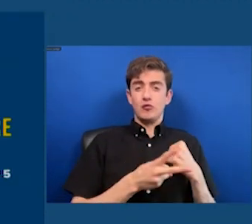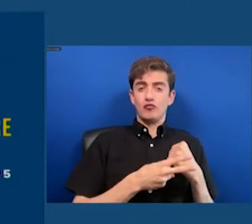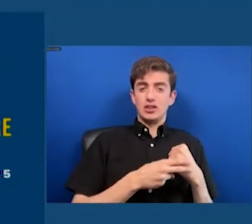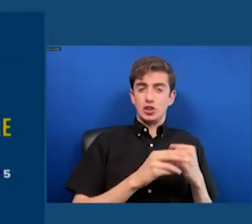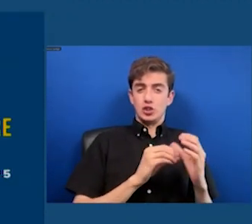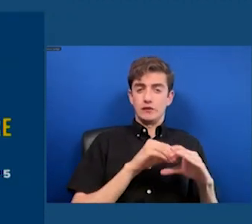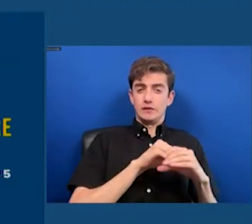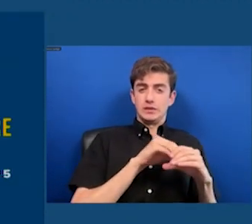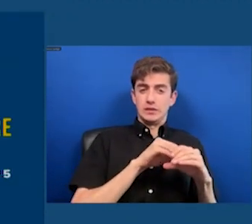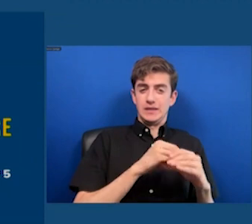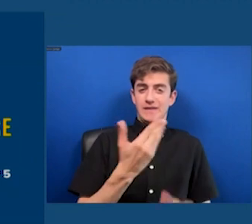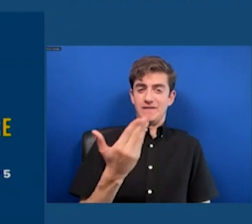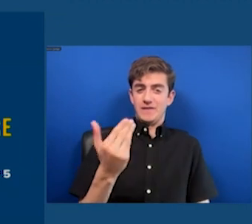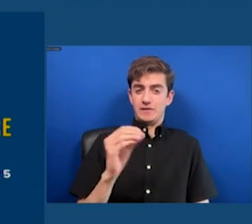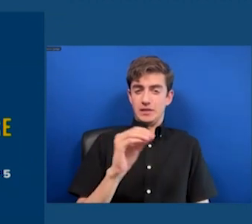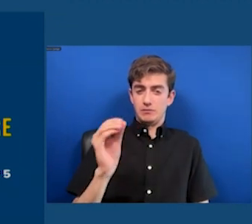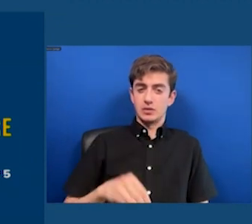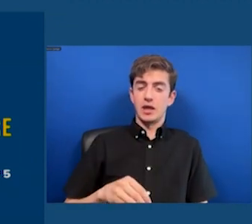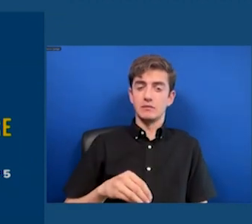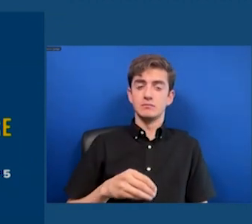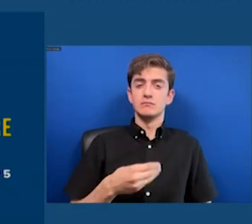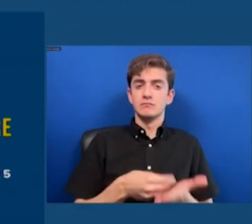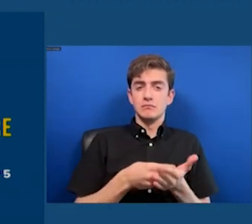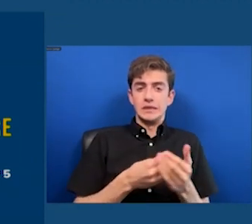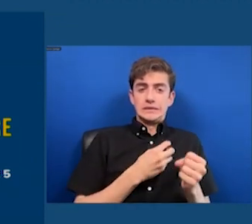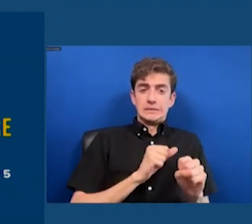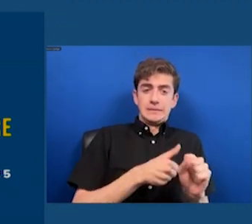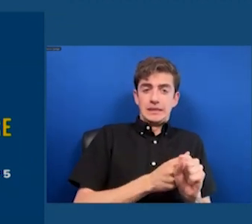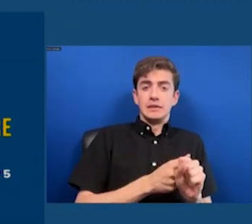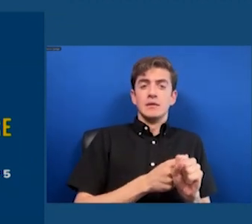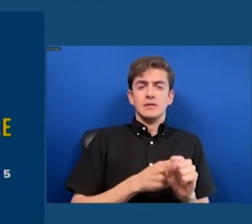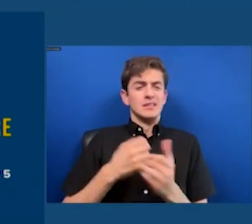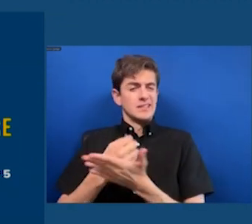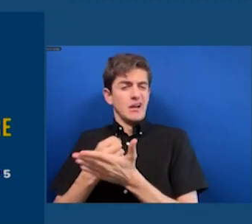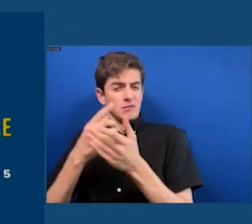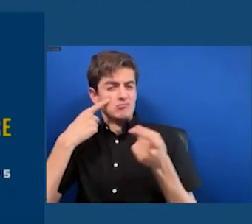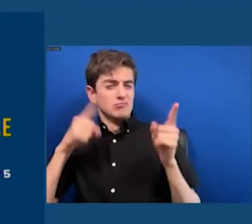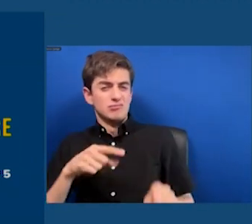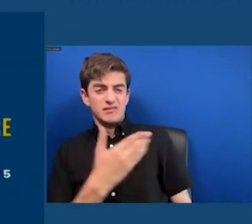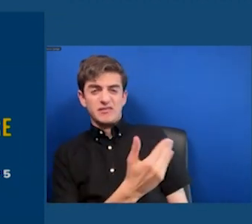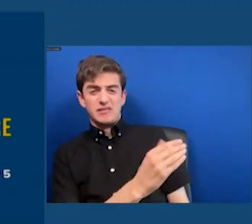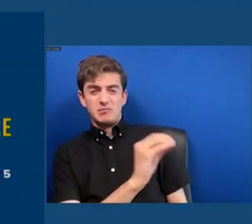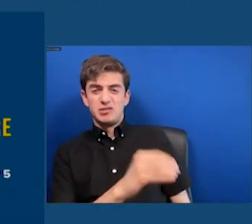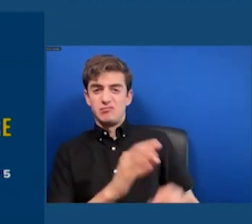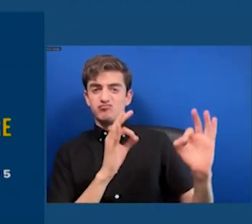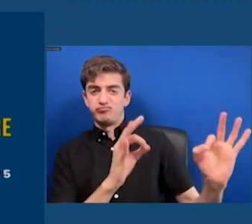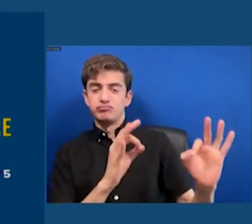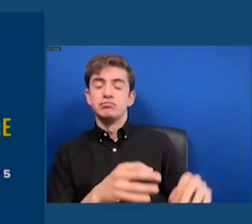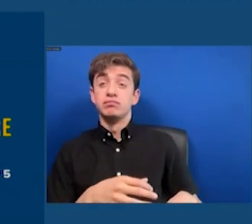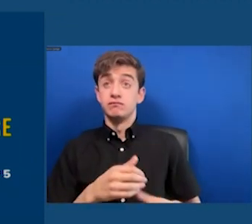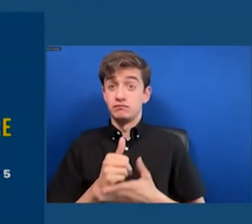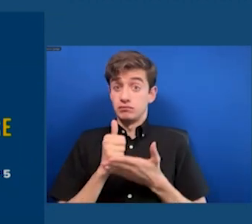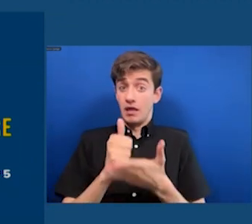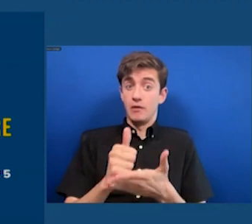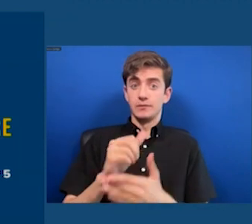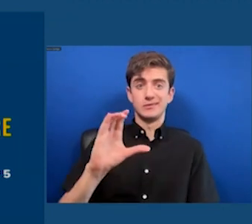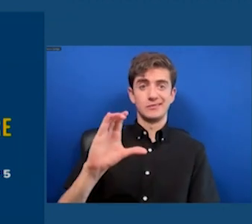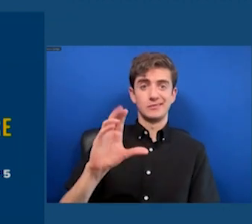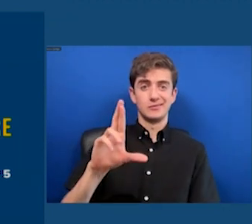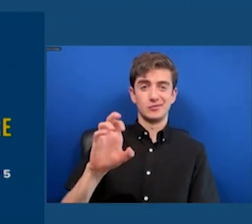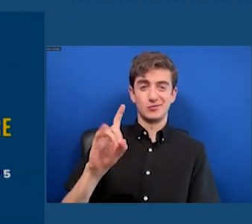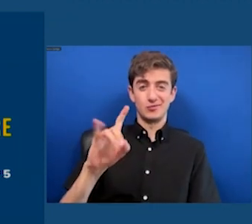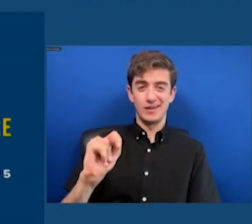what economists agree is the gold standard of budgeting. Not only does it help our credit rating, but also reduces